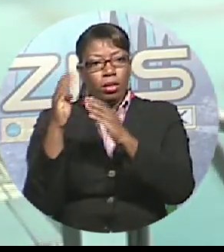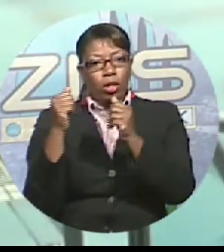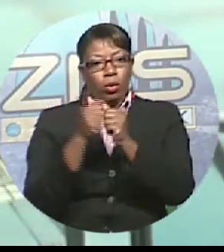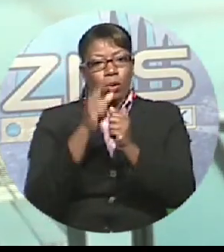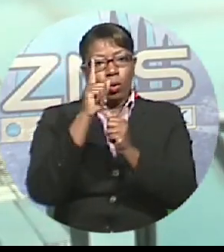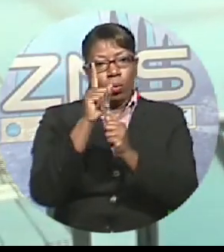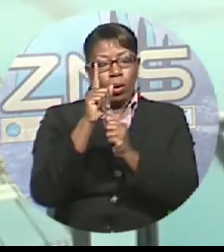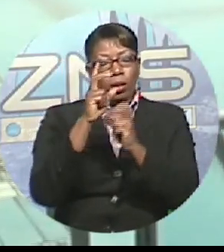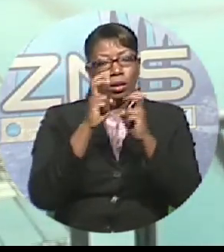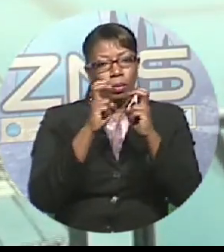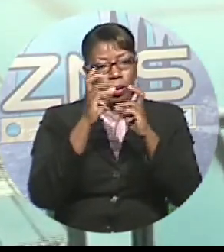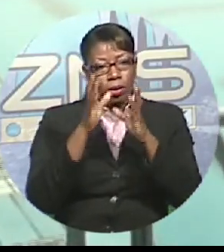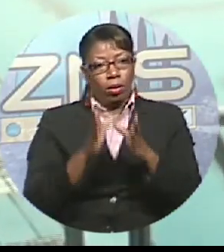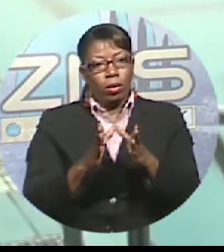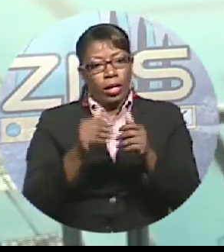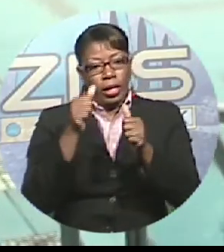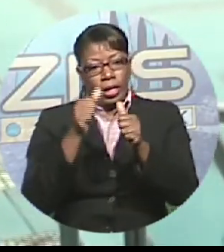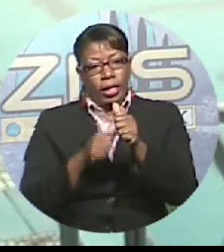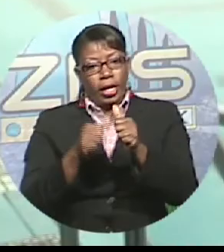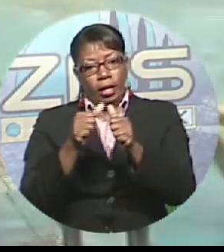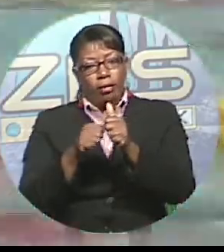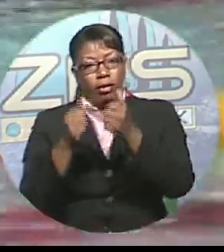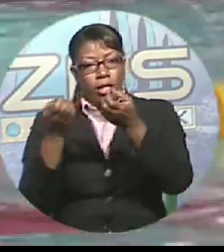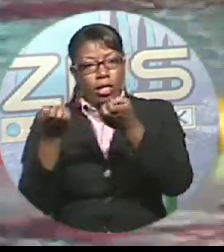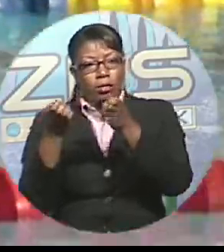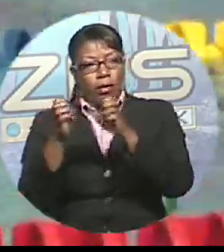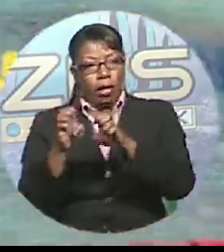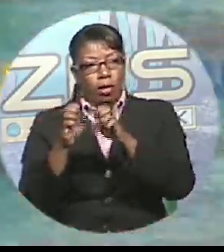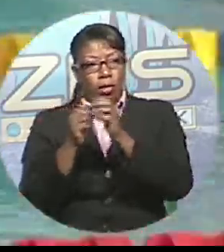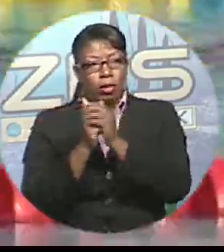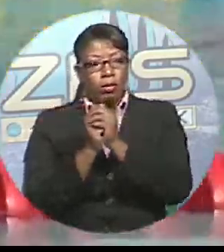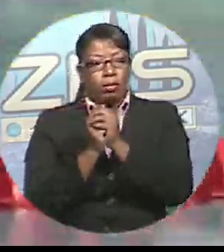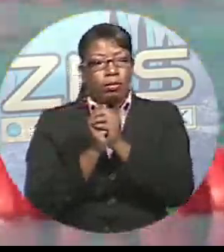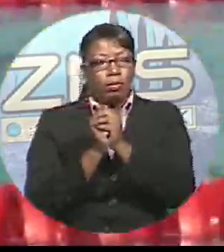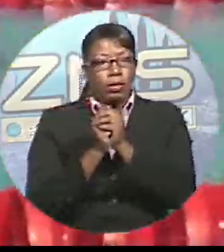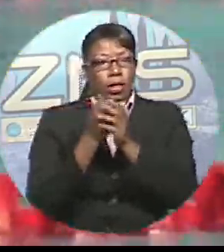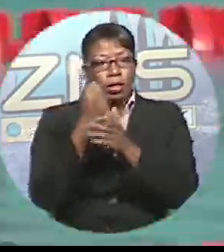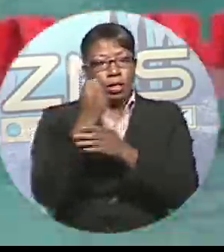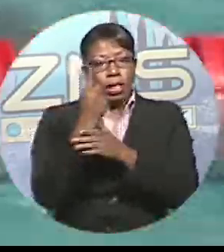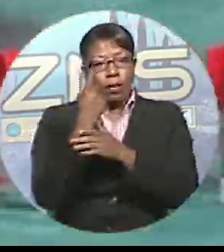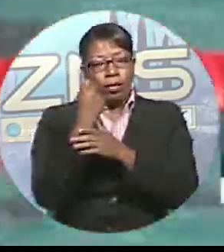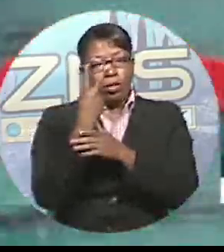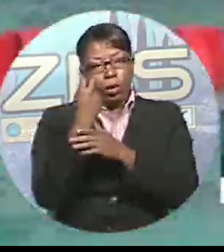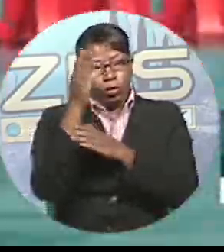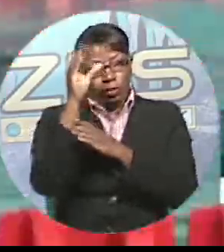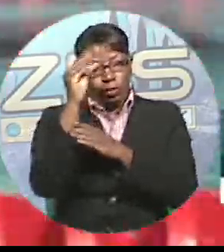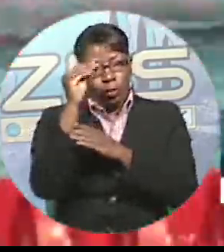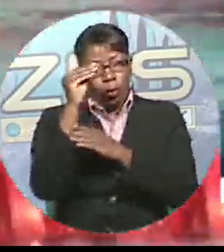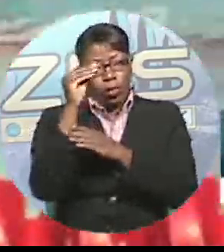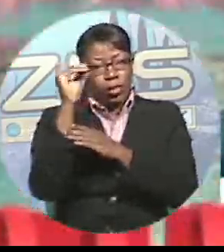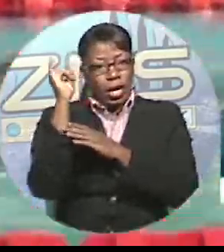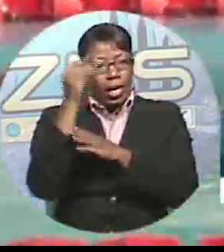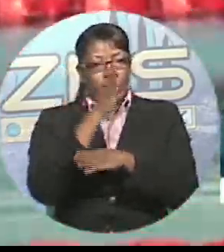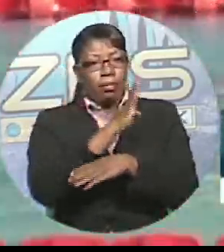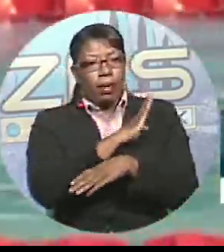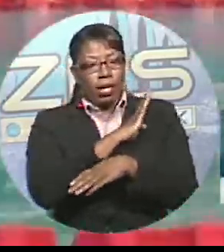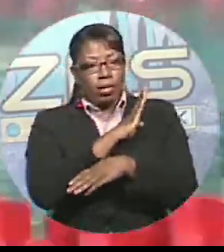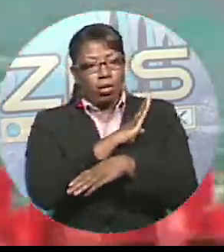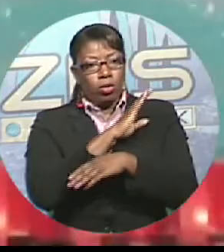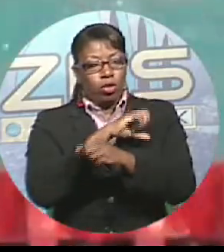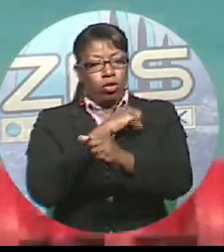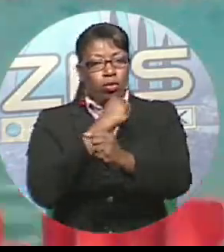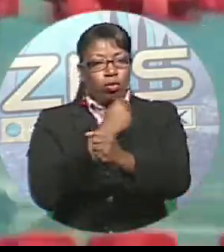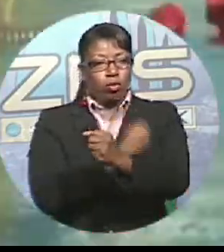one competitor in every single event. In the 11-12 boys 200-meter breaststroke, Isaac Bastian came out